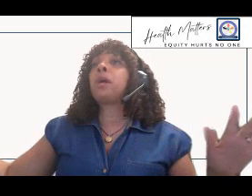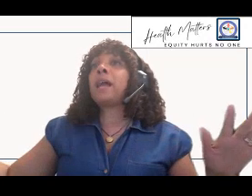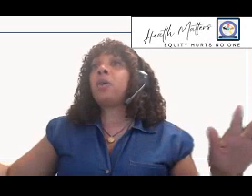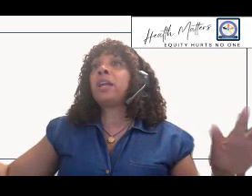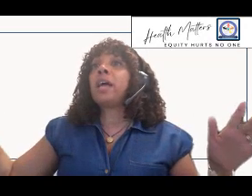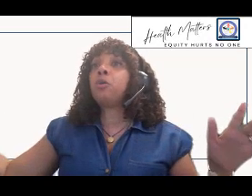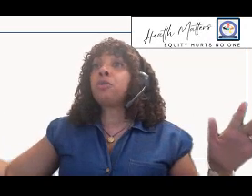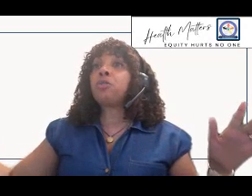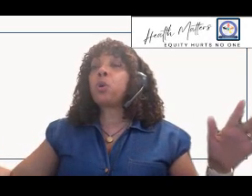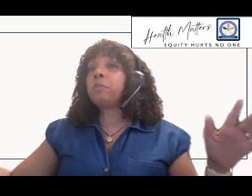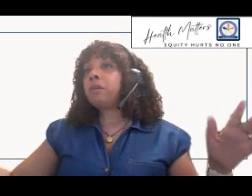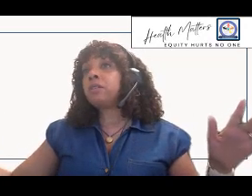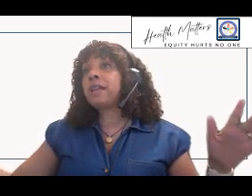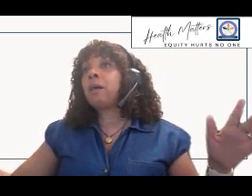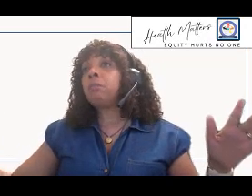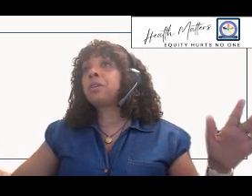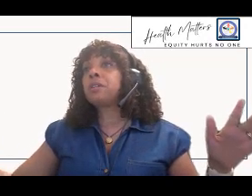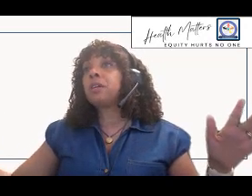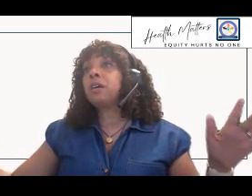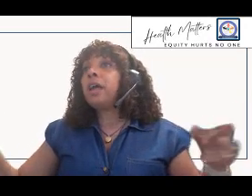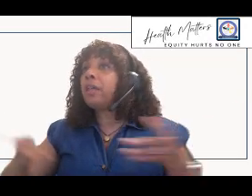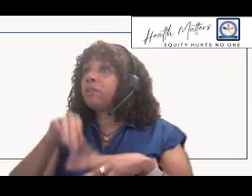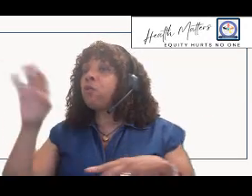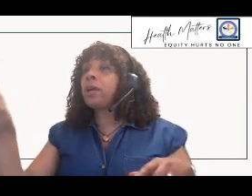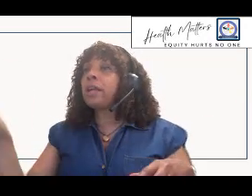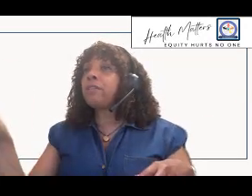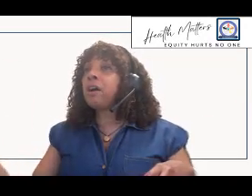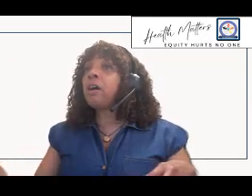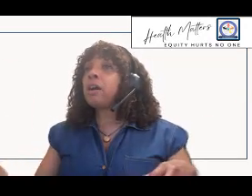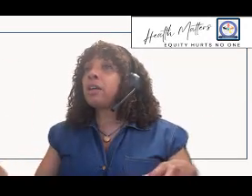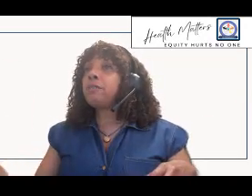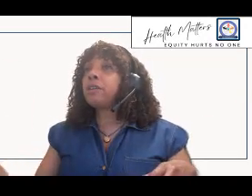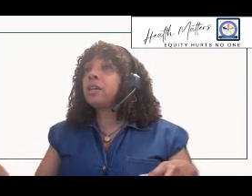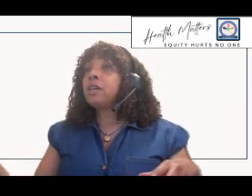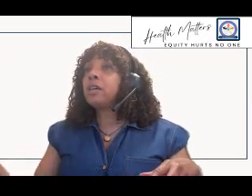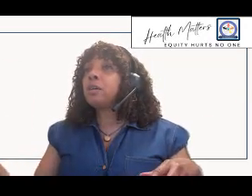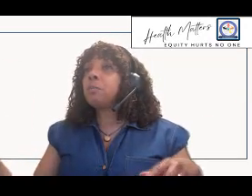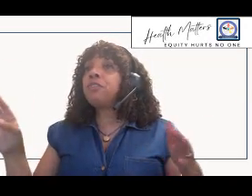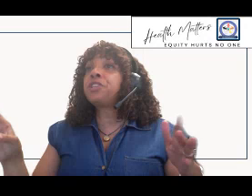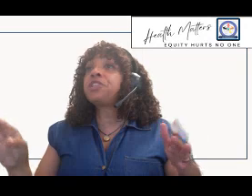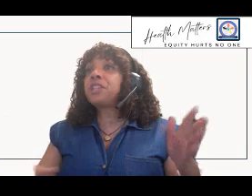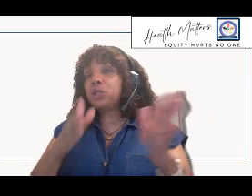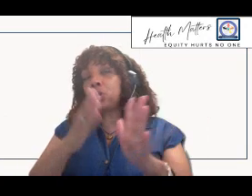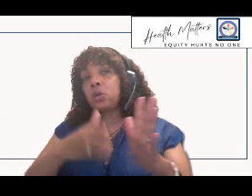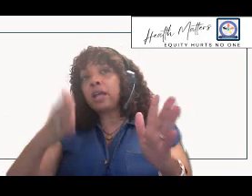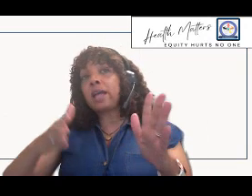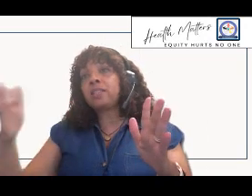be broken out and a health authority be established. And then 495